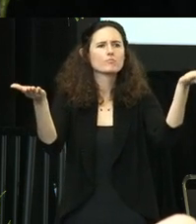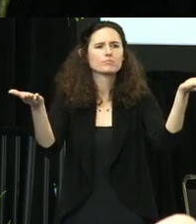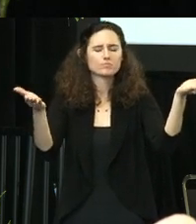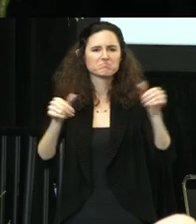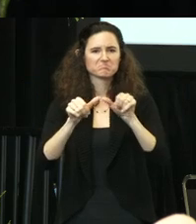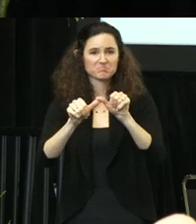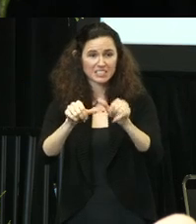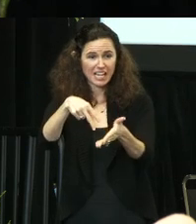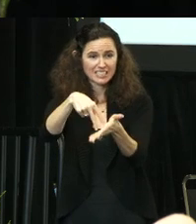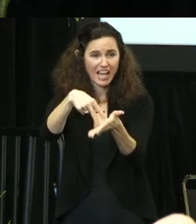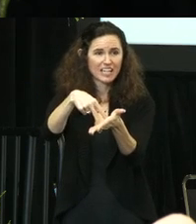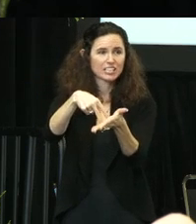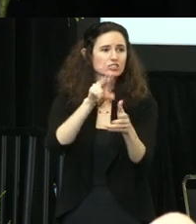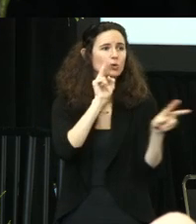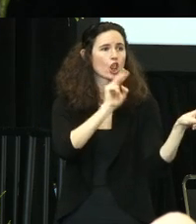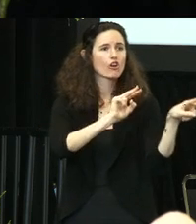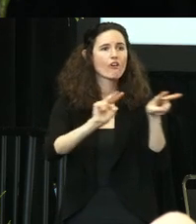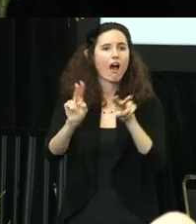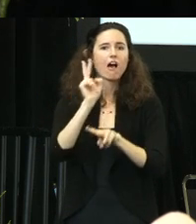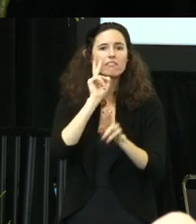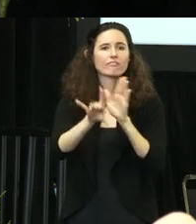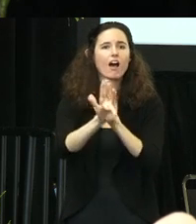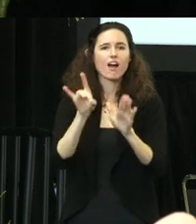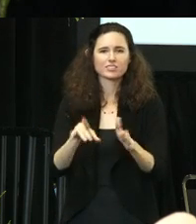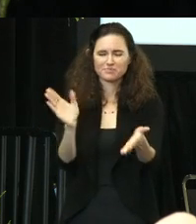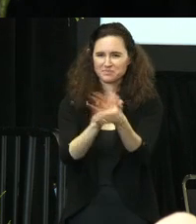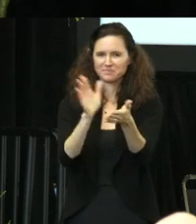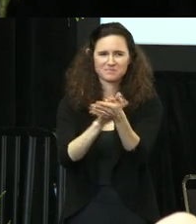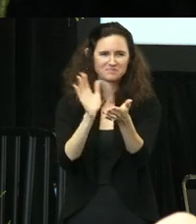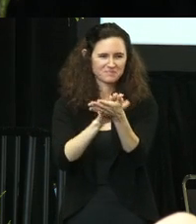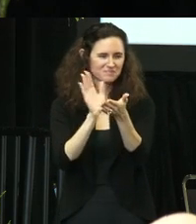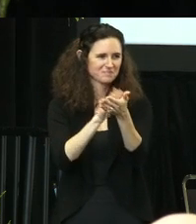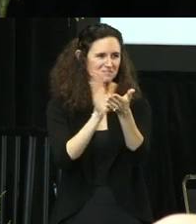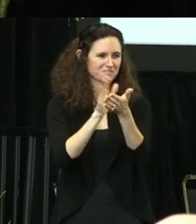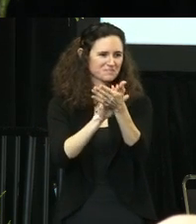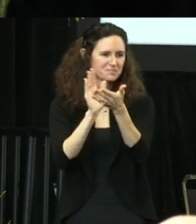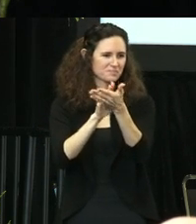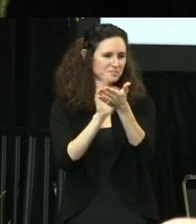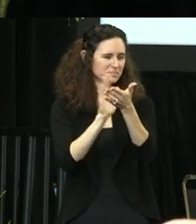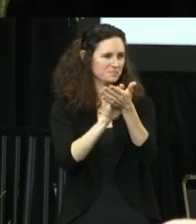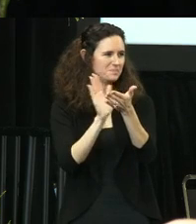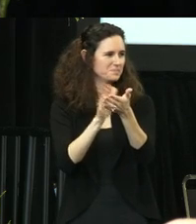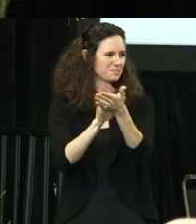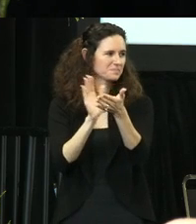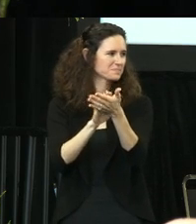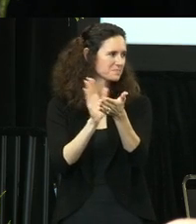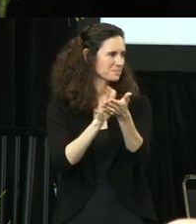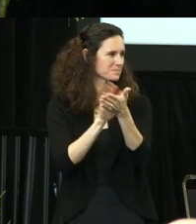for a second so we can celebrate you all? Catherine, Justin.